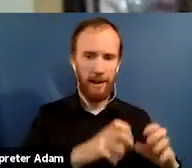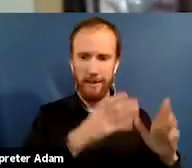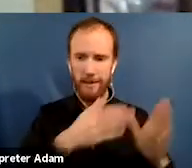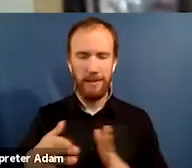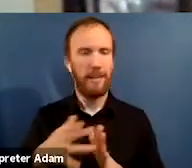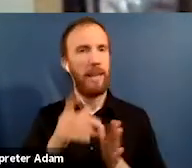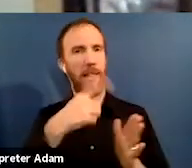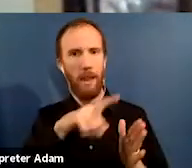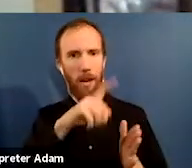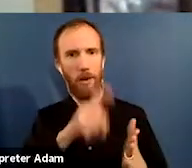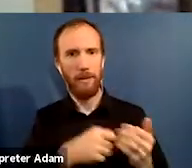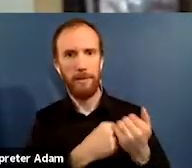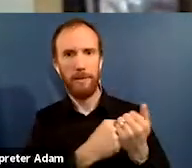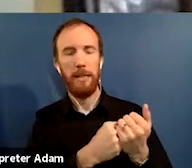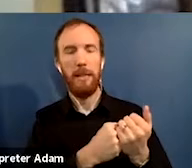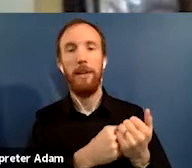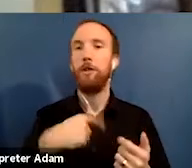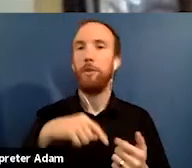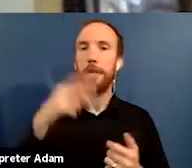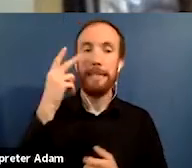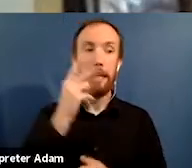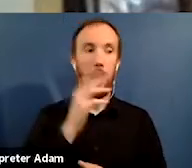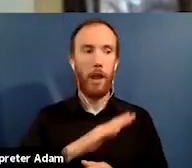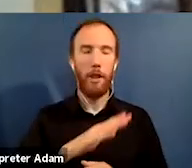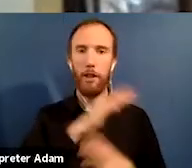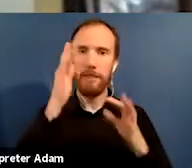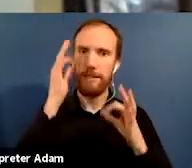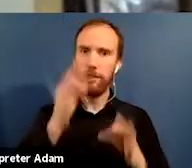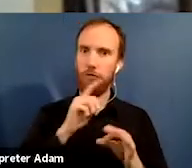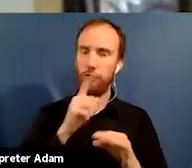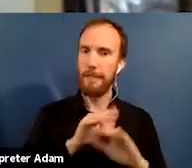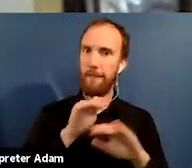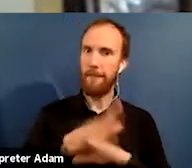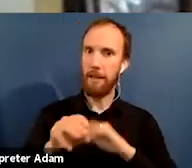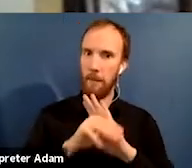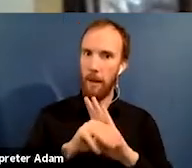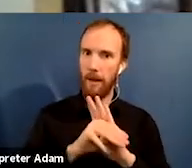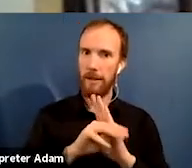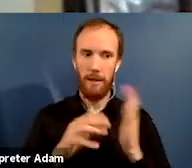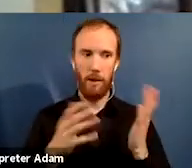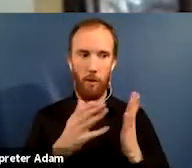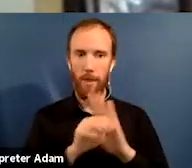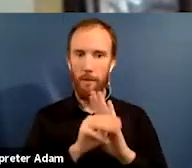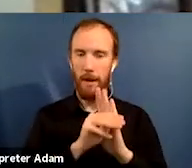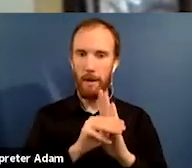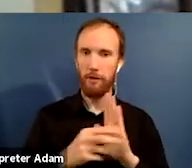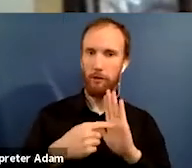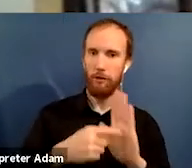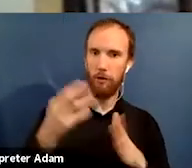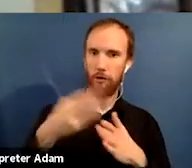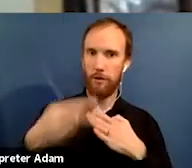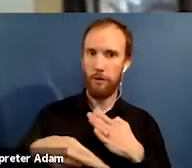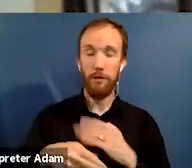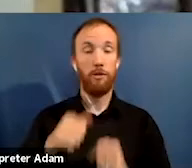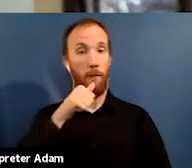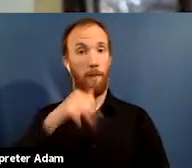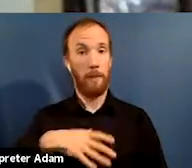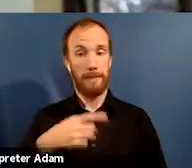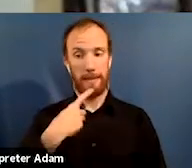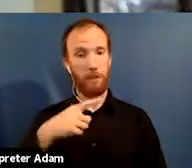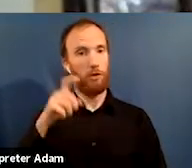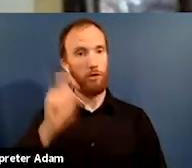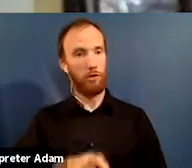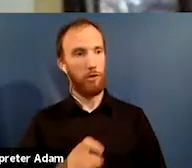in terms of what the models tell us, right? And so a feminist approach would say, number one, you should recognize that. Number two,